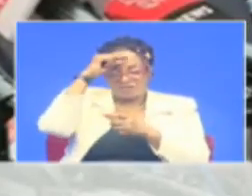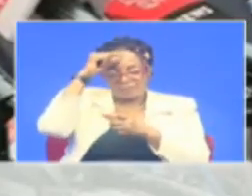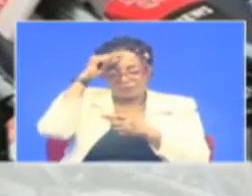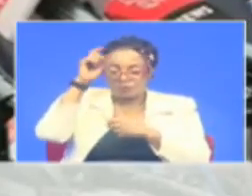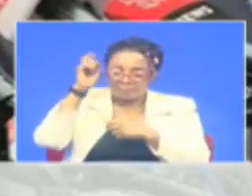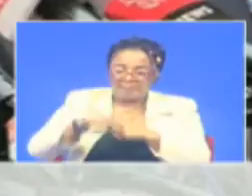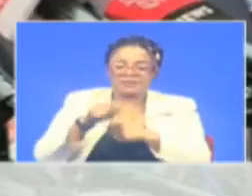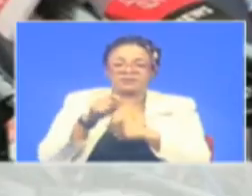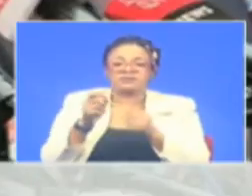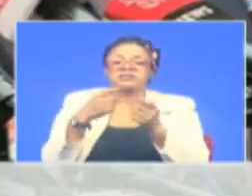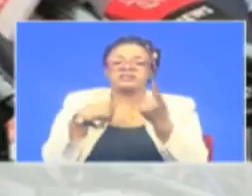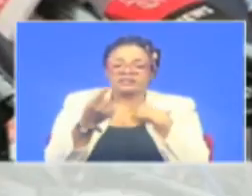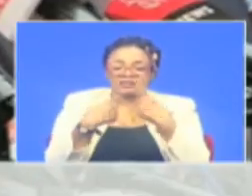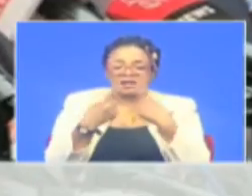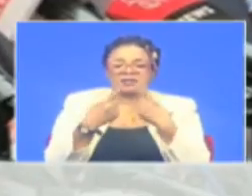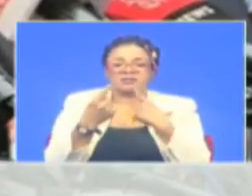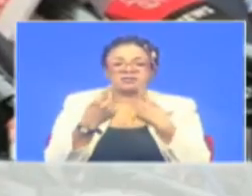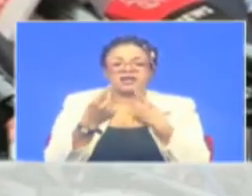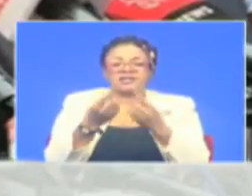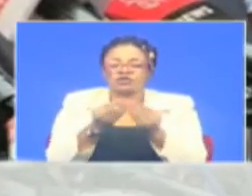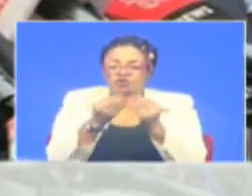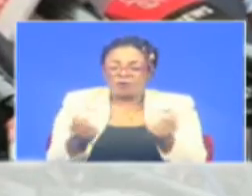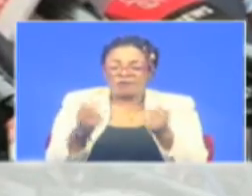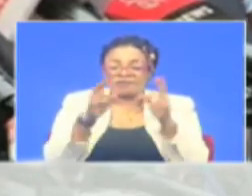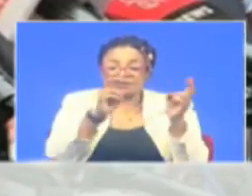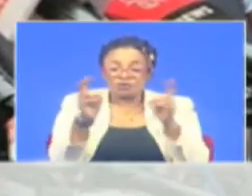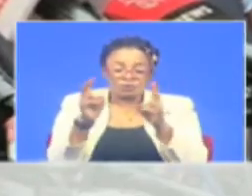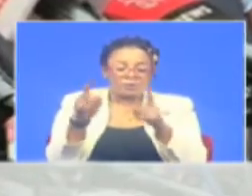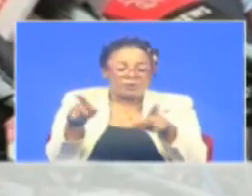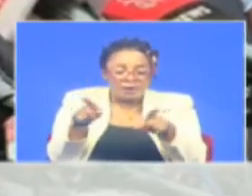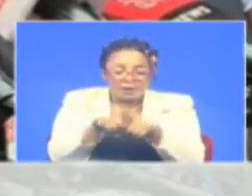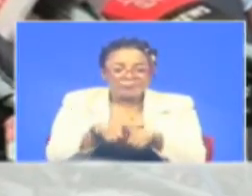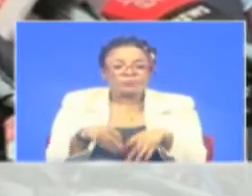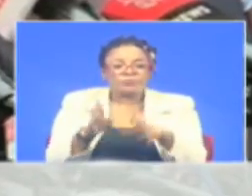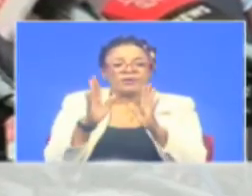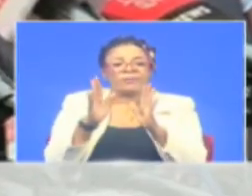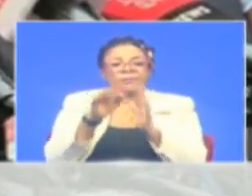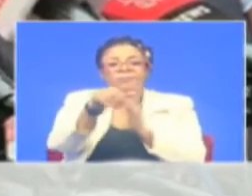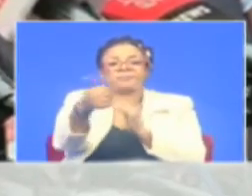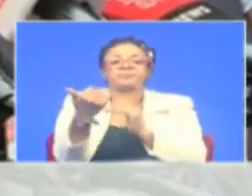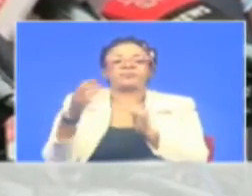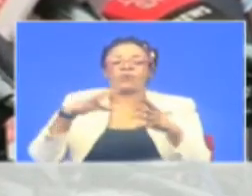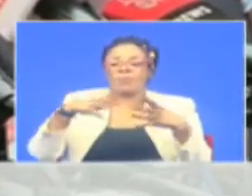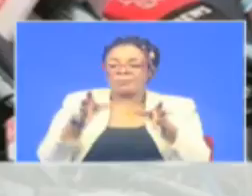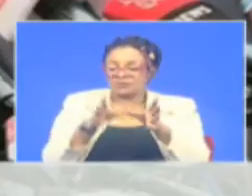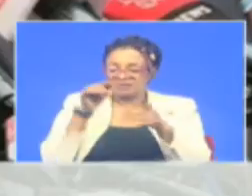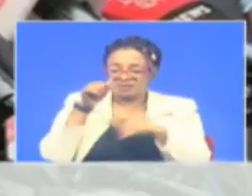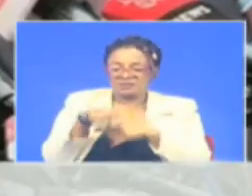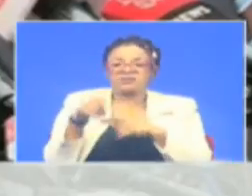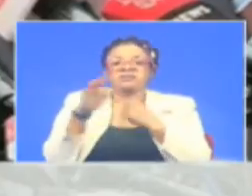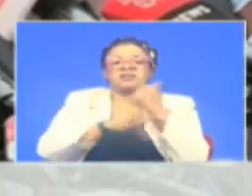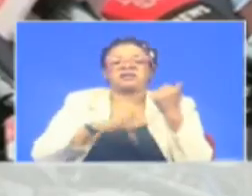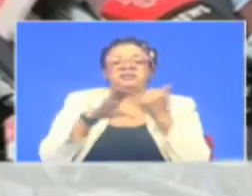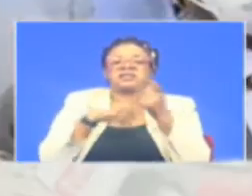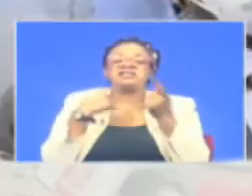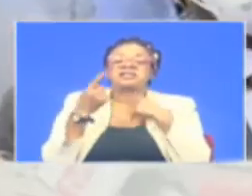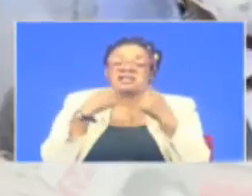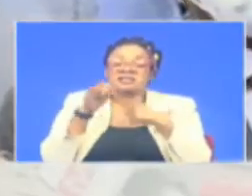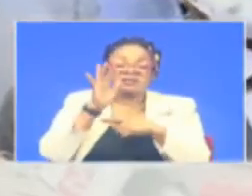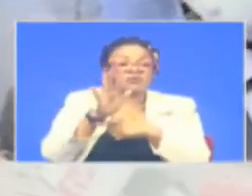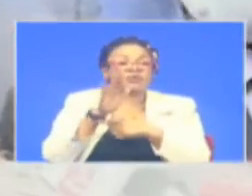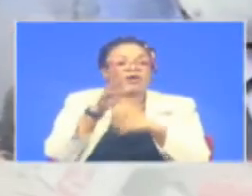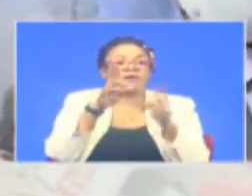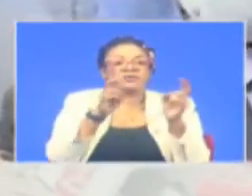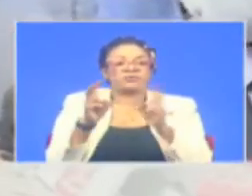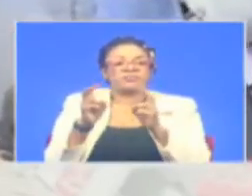table and discuss an eye on those issues the same way other communities in this country are discussing those issues. And you say